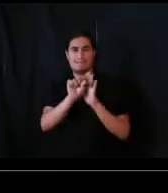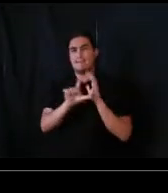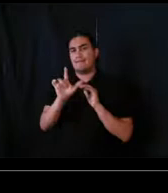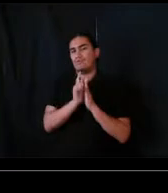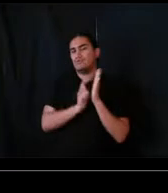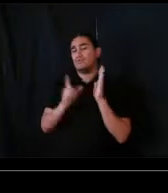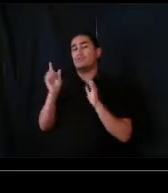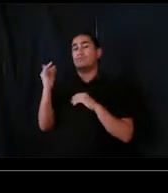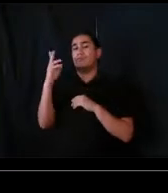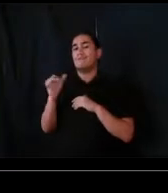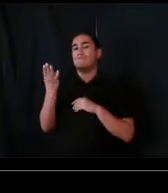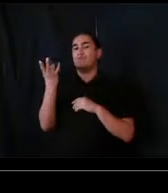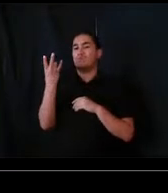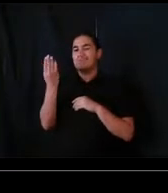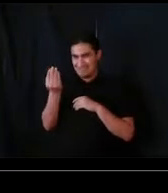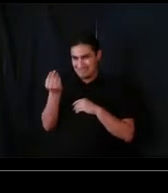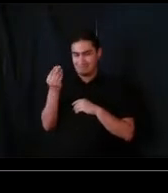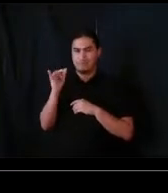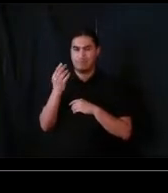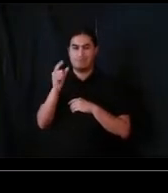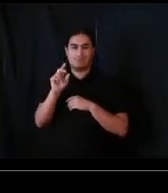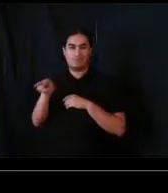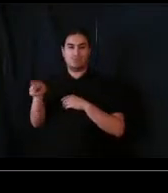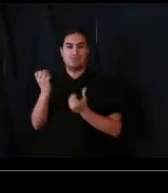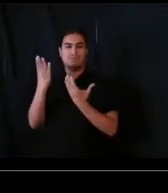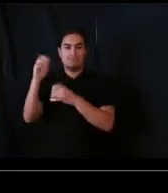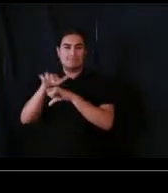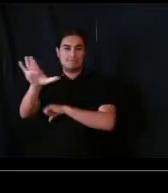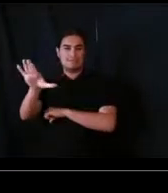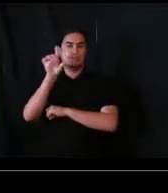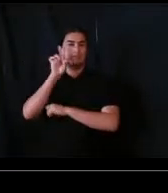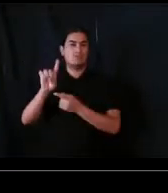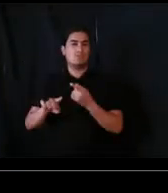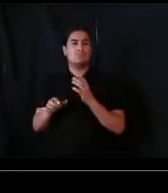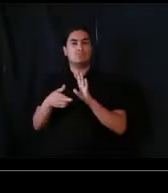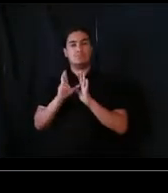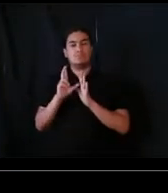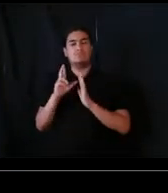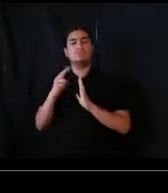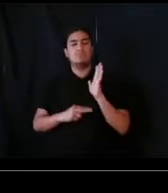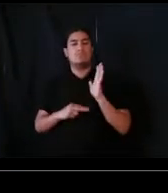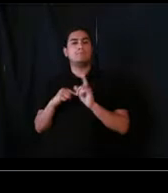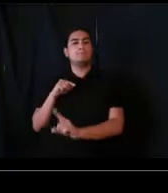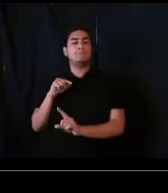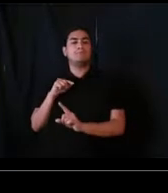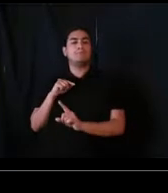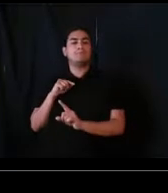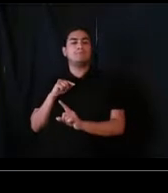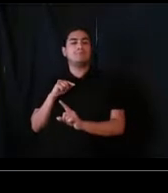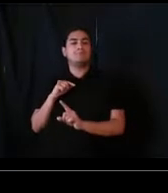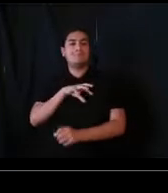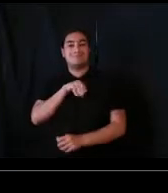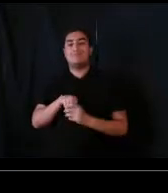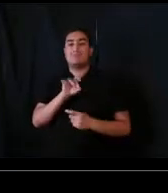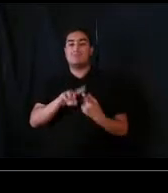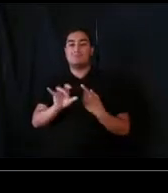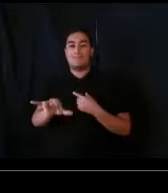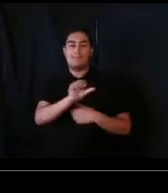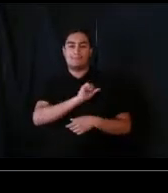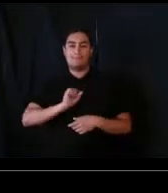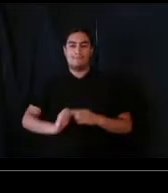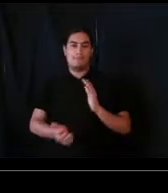july 14 2022 the commission submitted the proposed guidelines to the required legislative committees in addition senate bill one